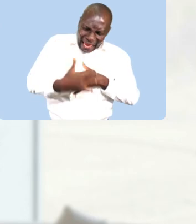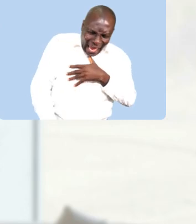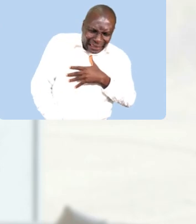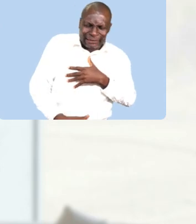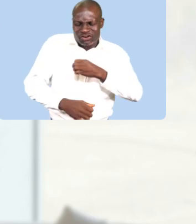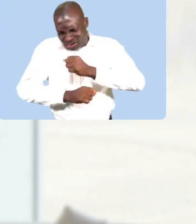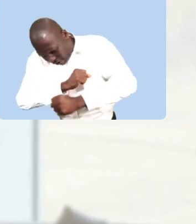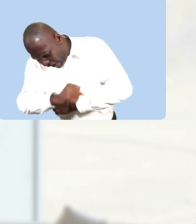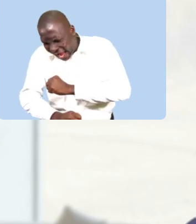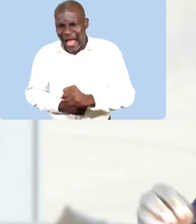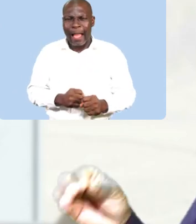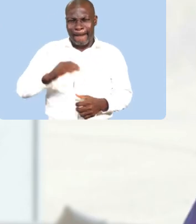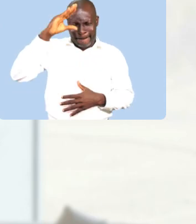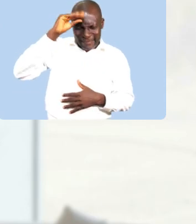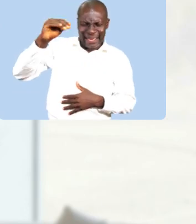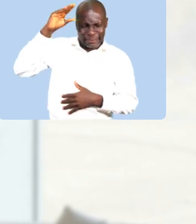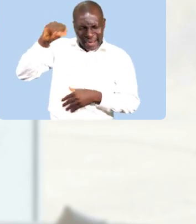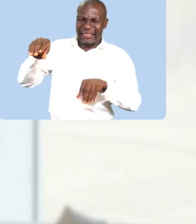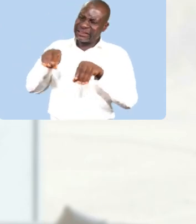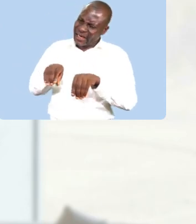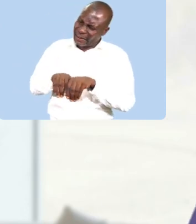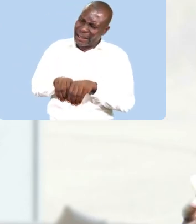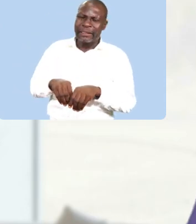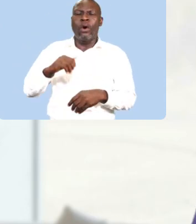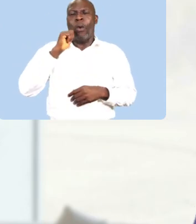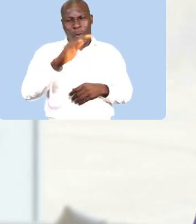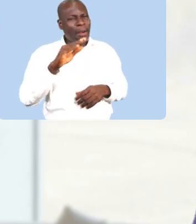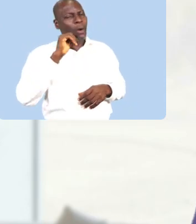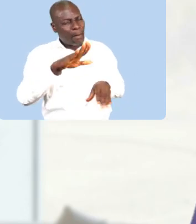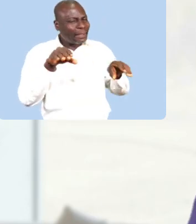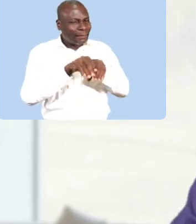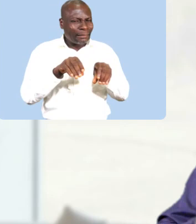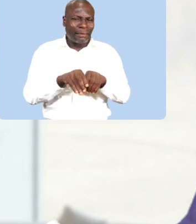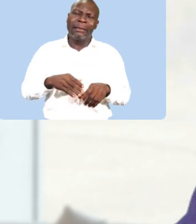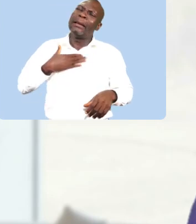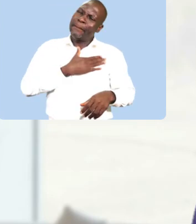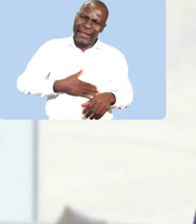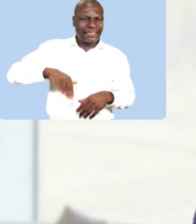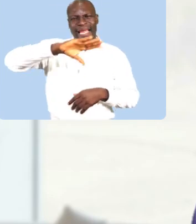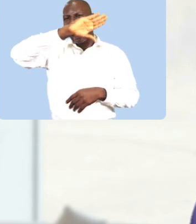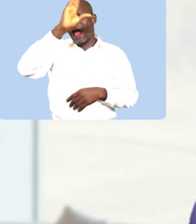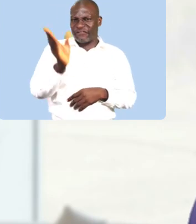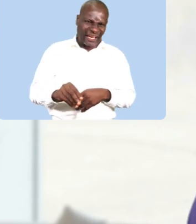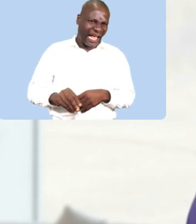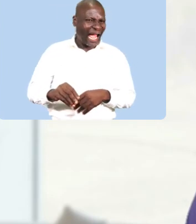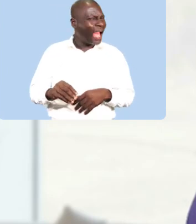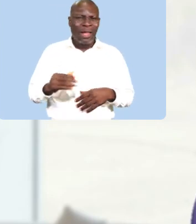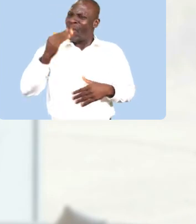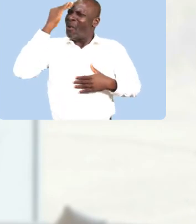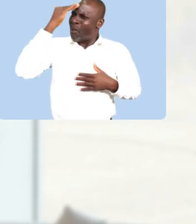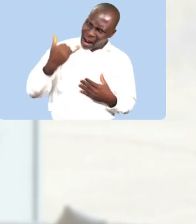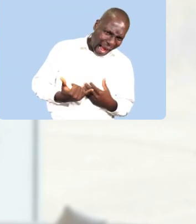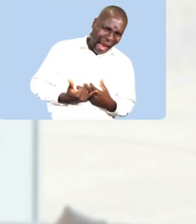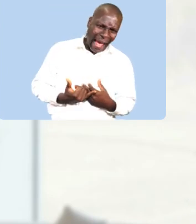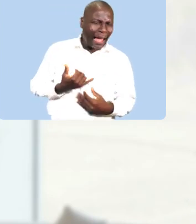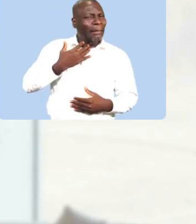bema, eda, and no, ba, or no, ba, eda, die. And before, e simu say, e wo yabrabumu. And niyama